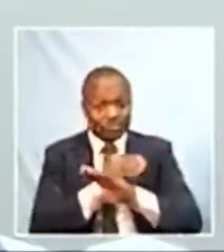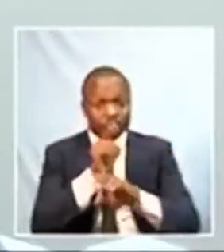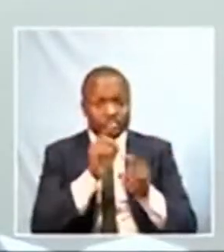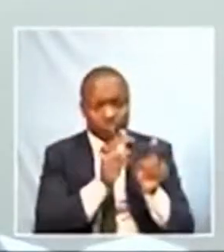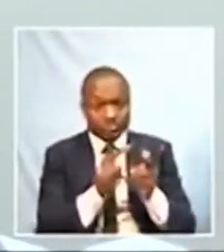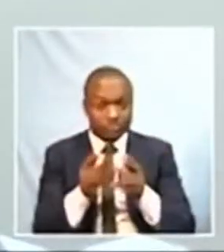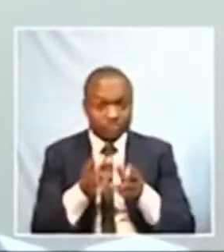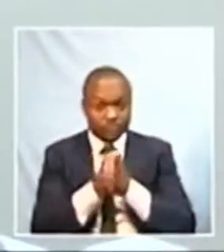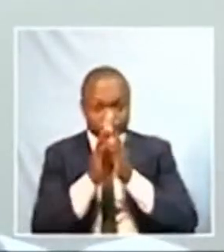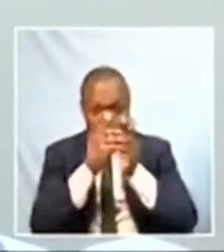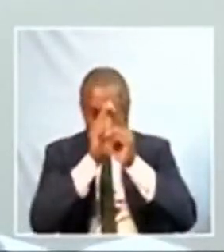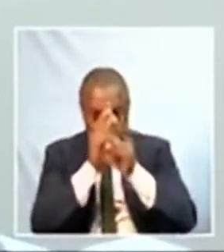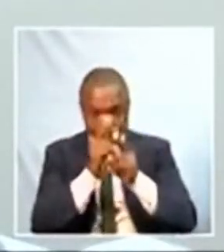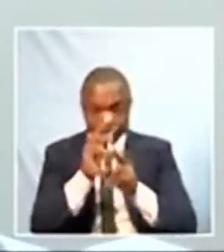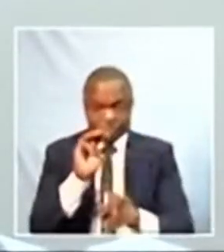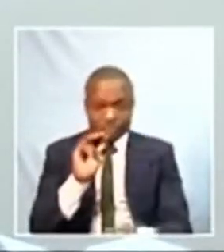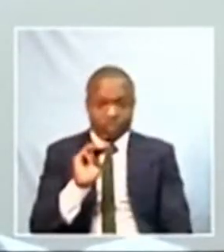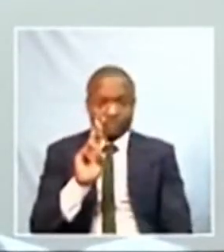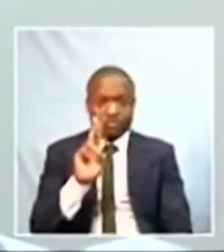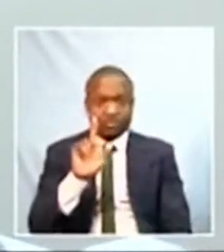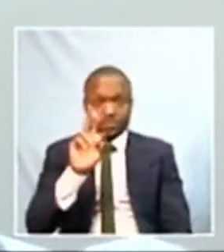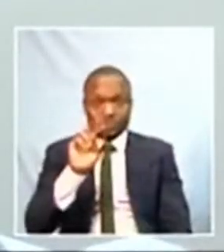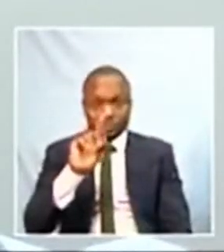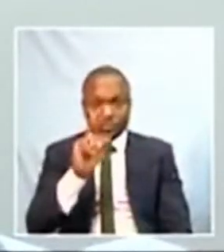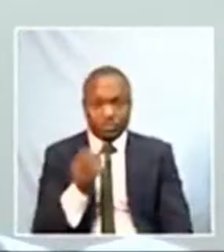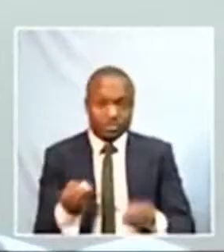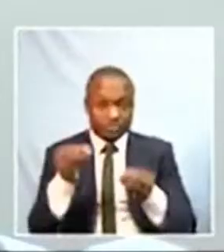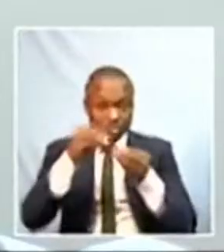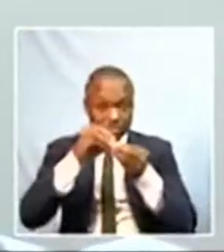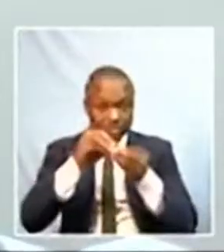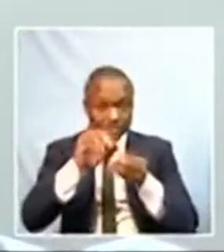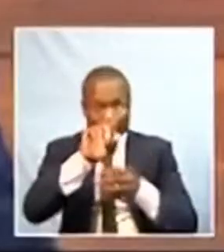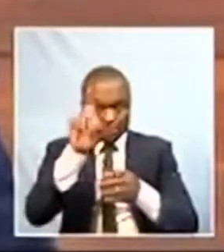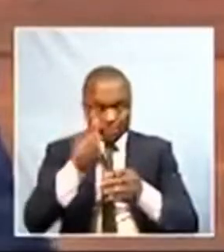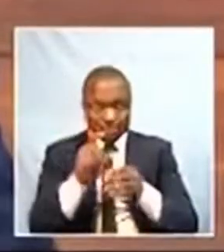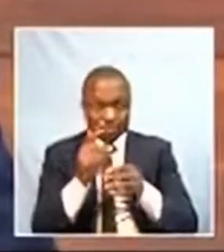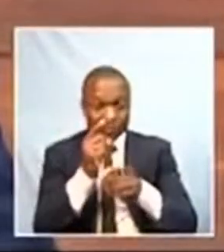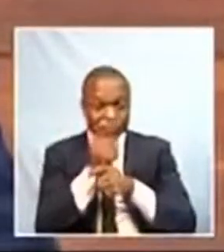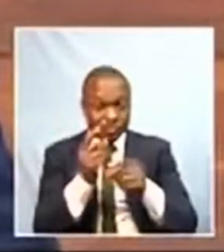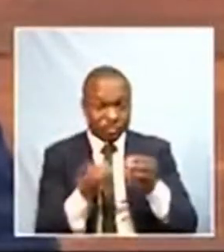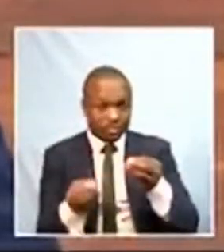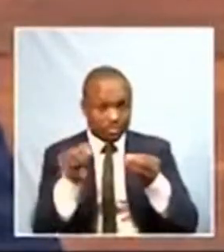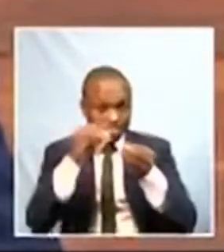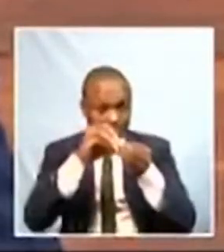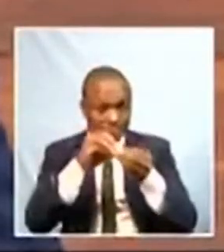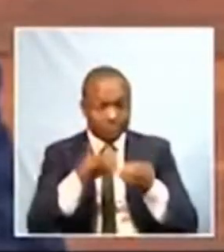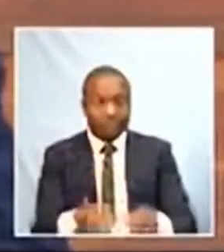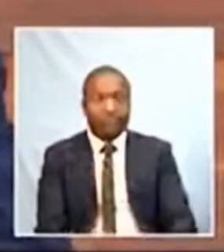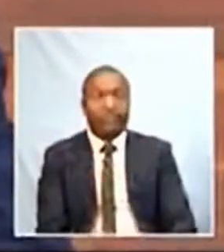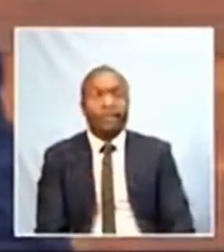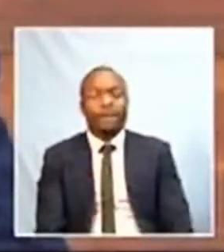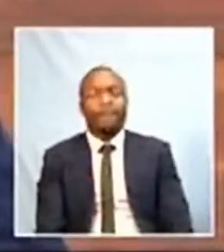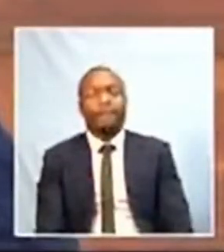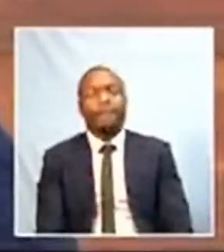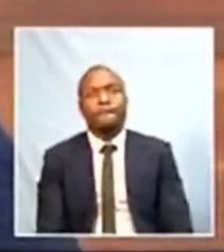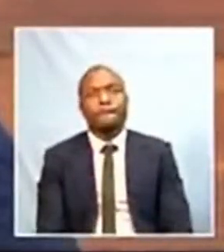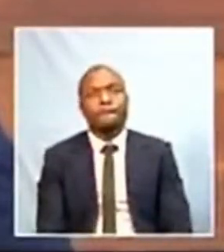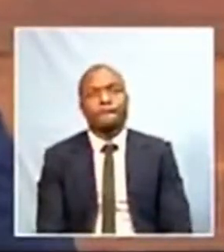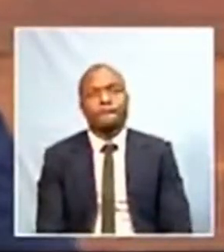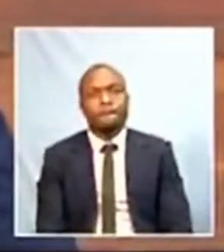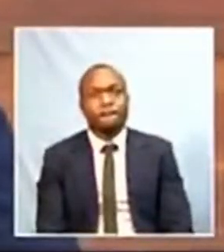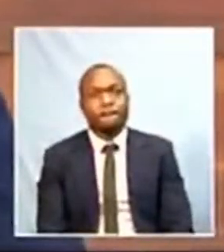respond, I'll ask Honorable Mulunda to make an addition. Just a follow-up, Chairperson. Yeah, a follow-up. We